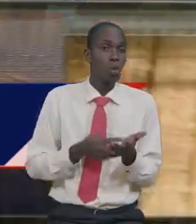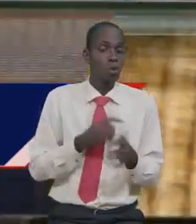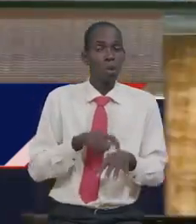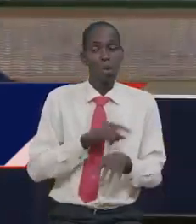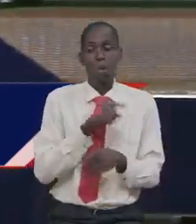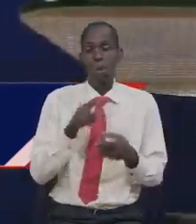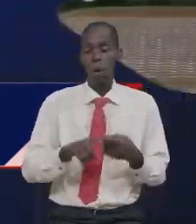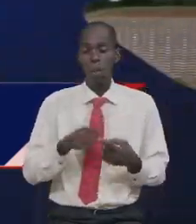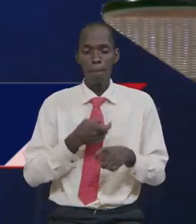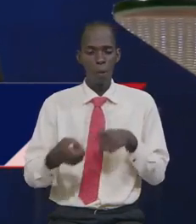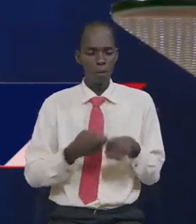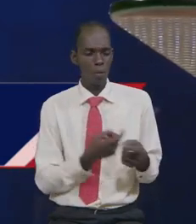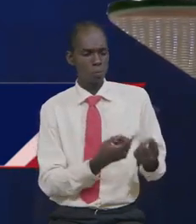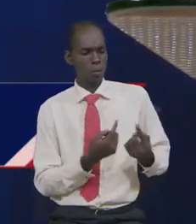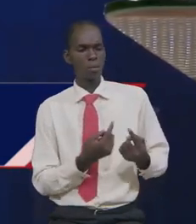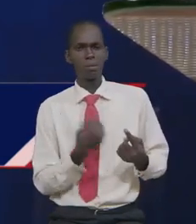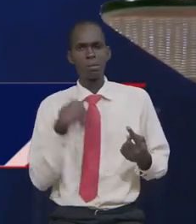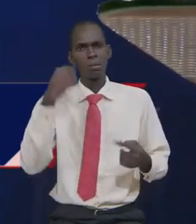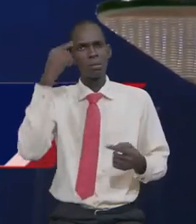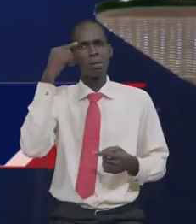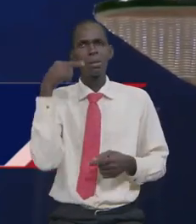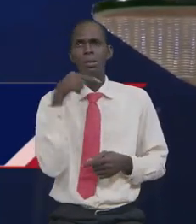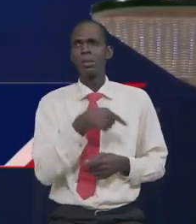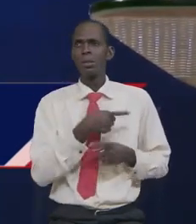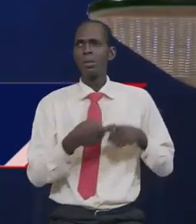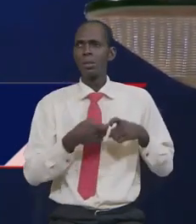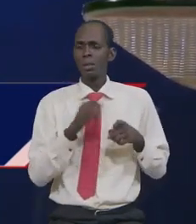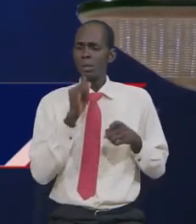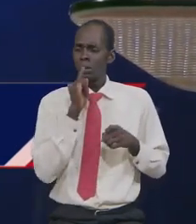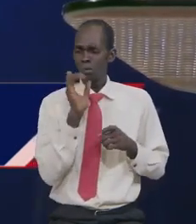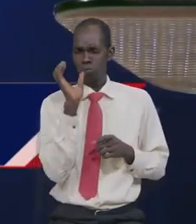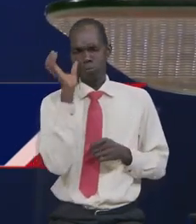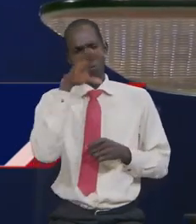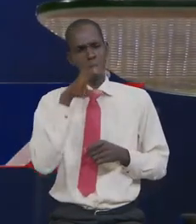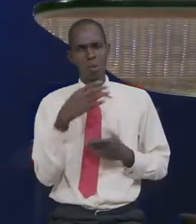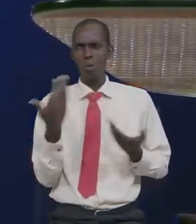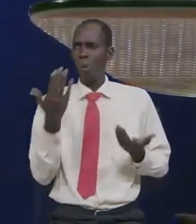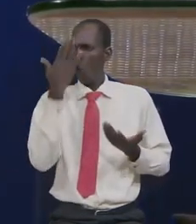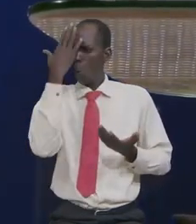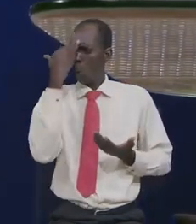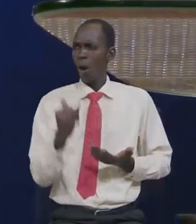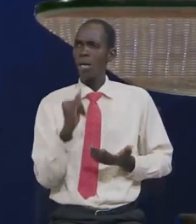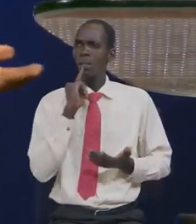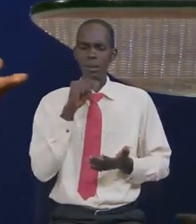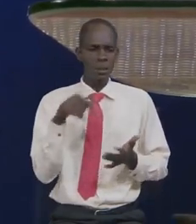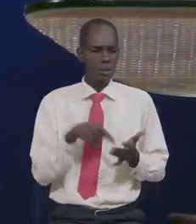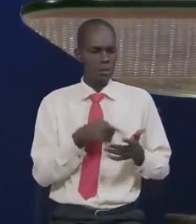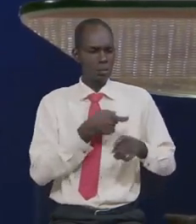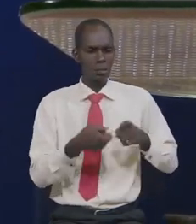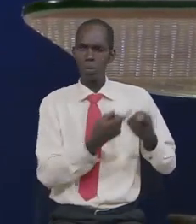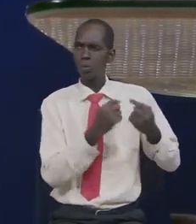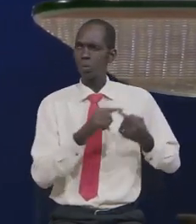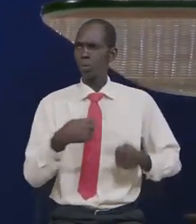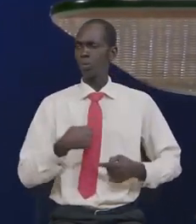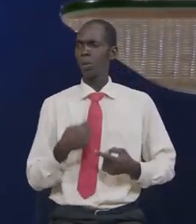comes, we think this is strange. What have I done to deserve this? Why is Nebuchadnezzar